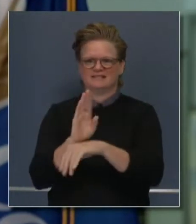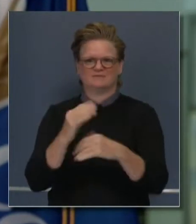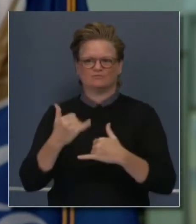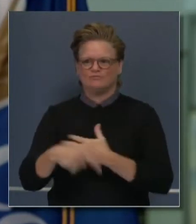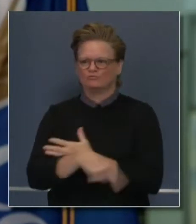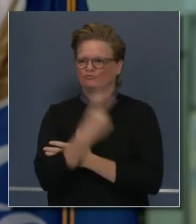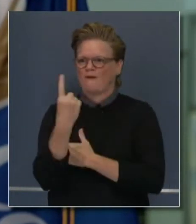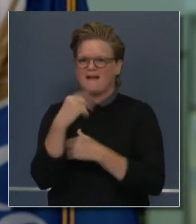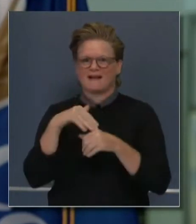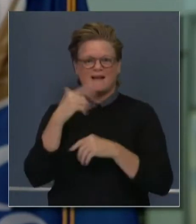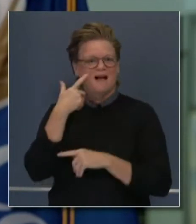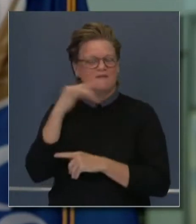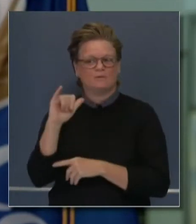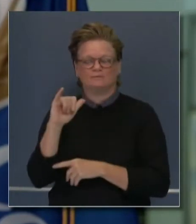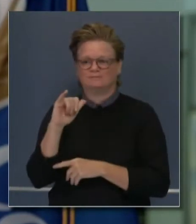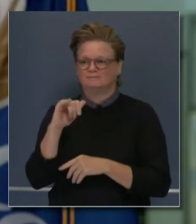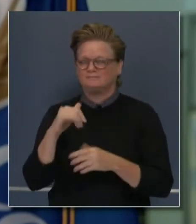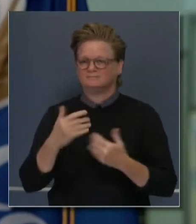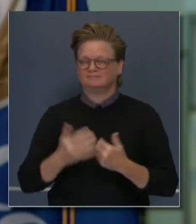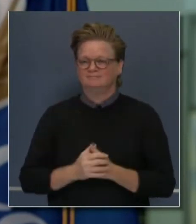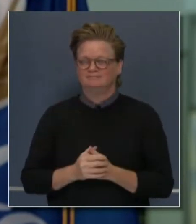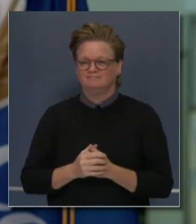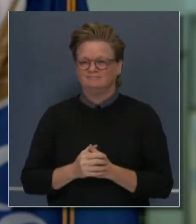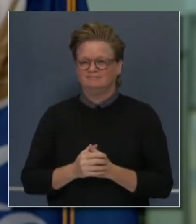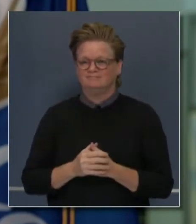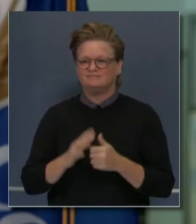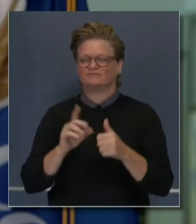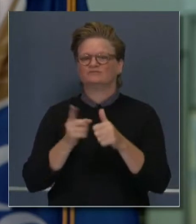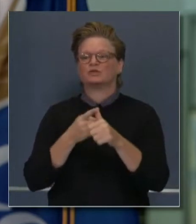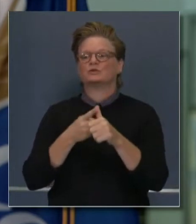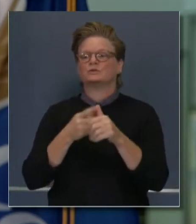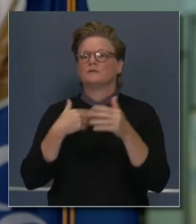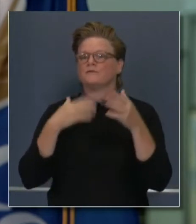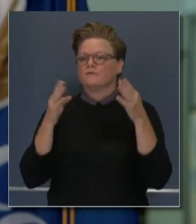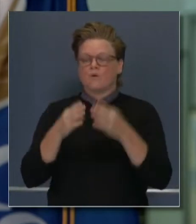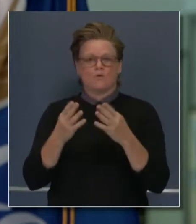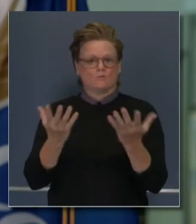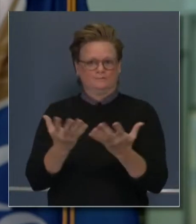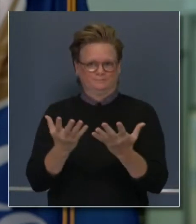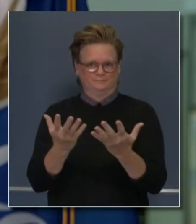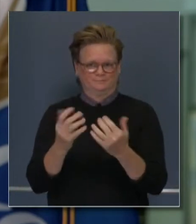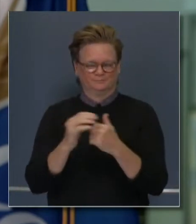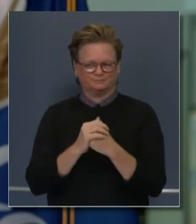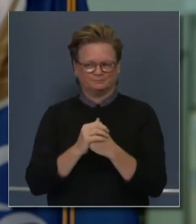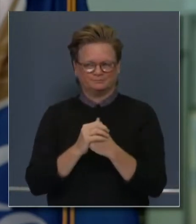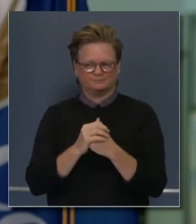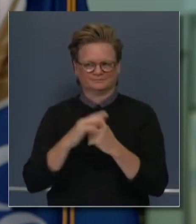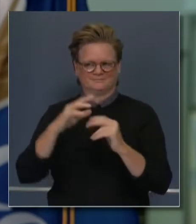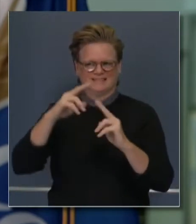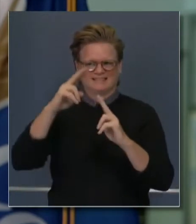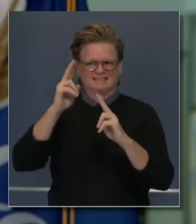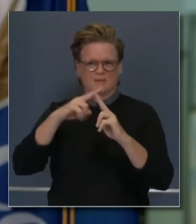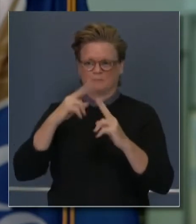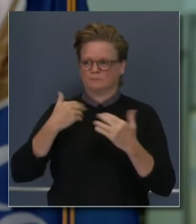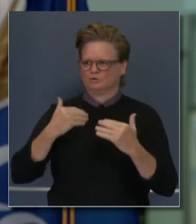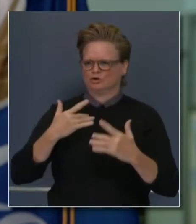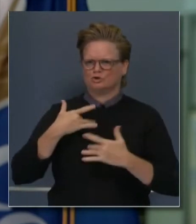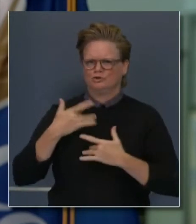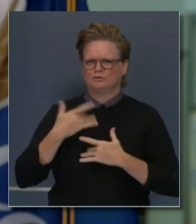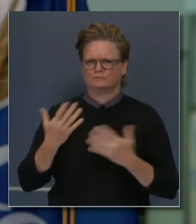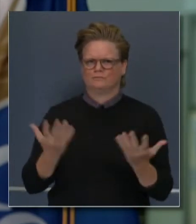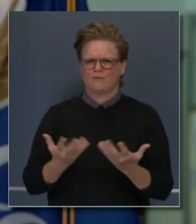of California. I'll begin by focusing, if I can, on the top line concern we have in the state, and that's the